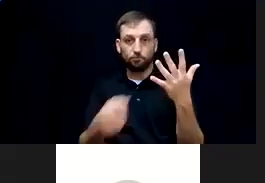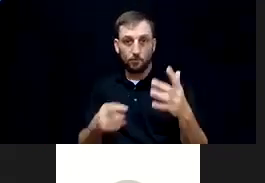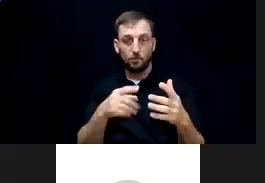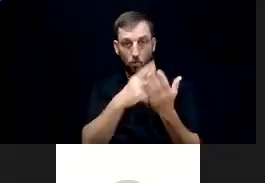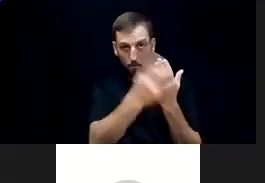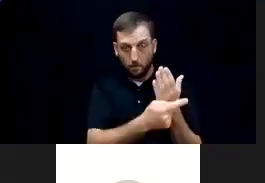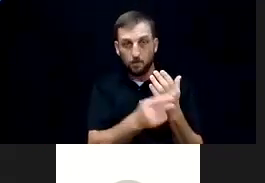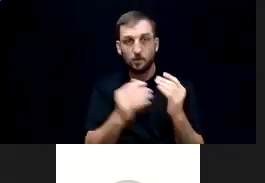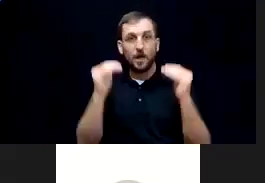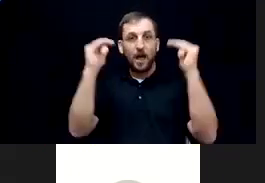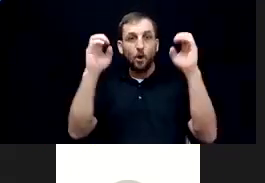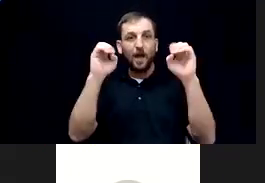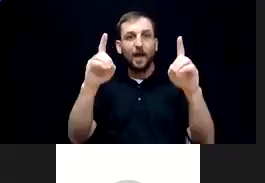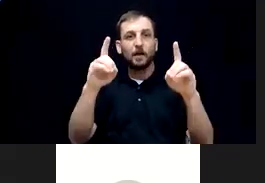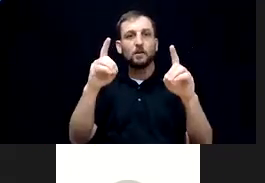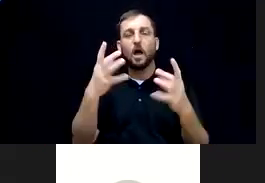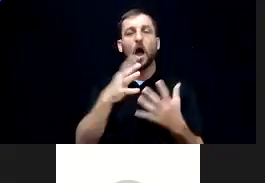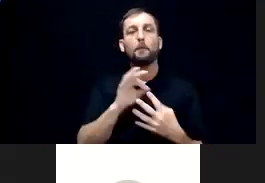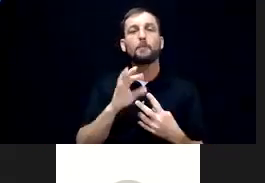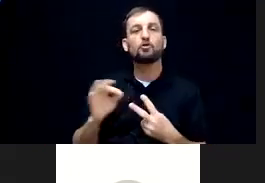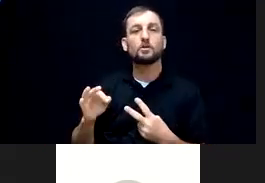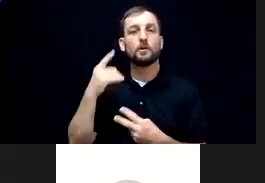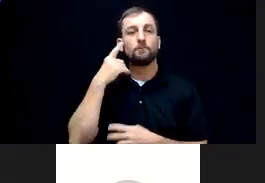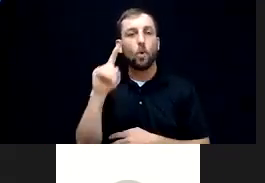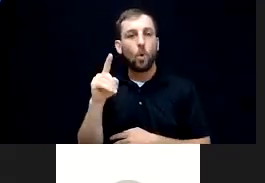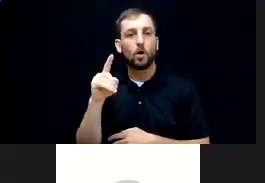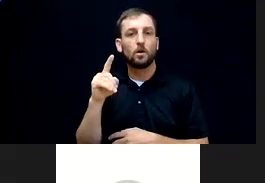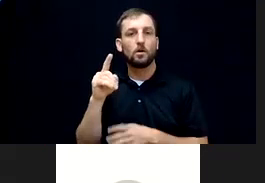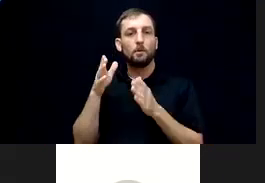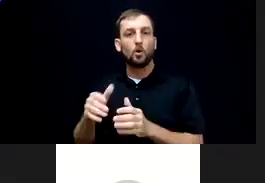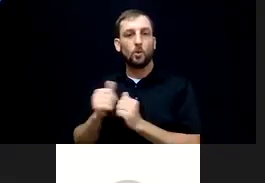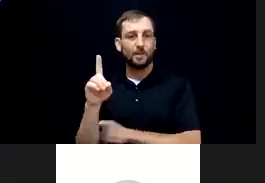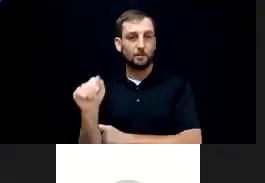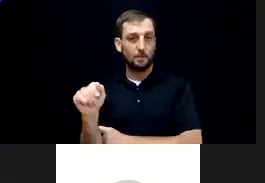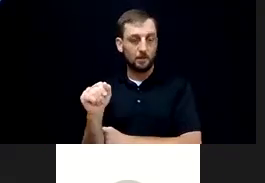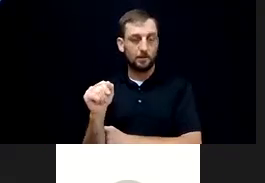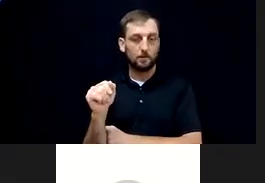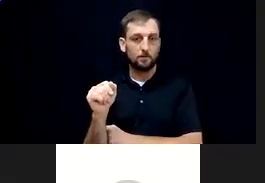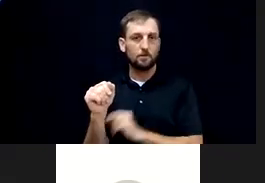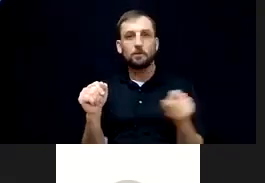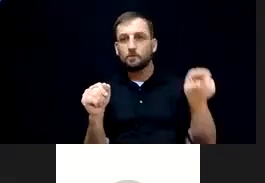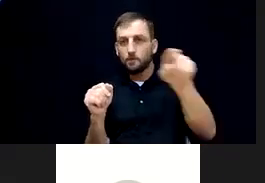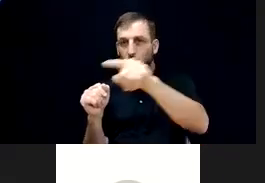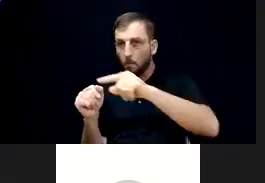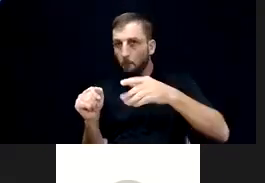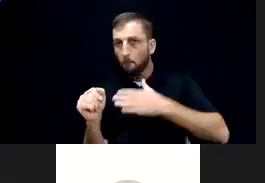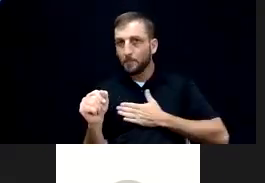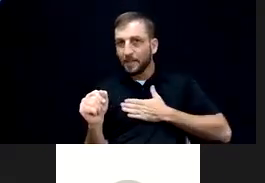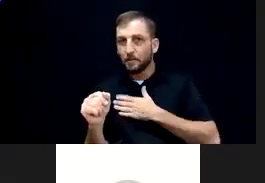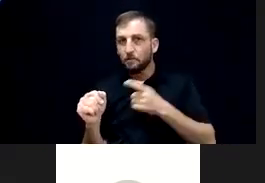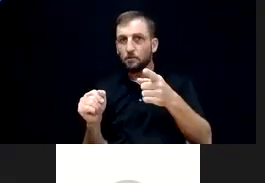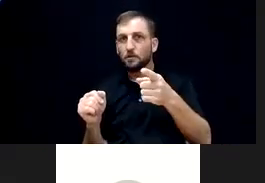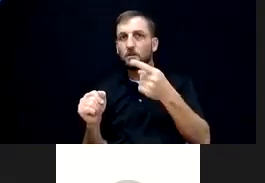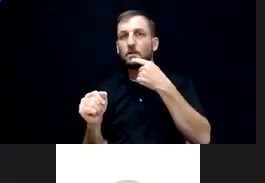ed options for individuals with disabilities. Can you please provide the cost of